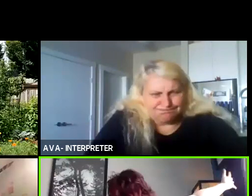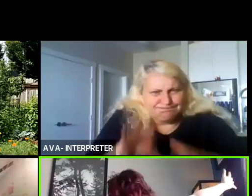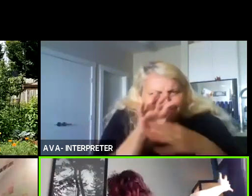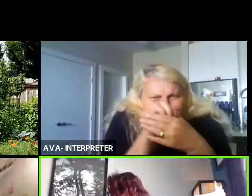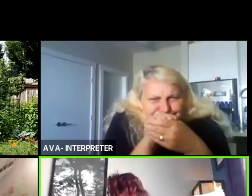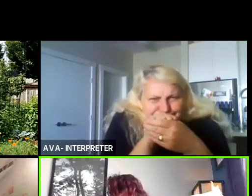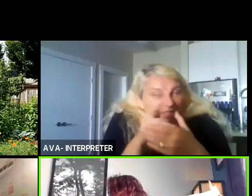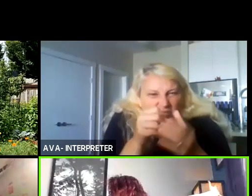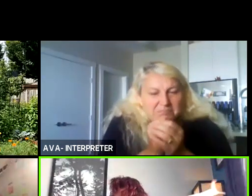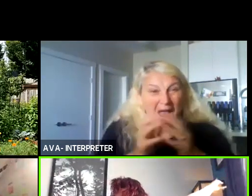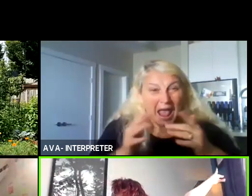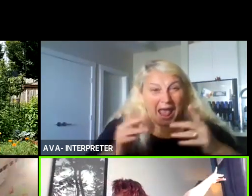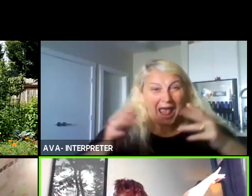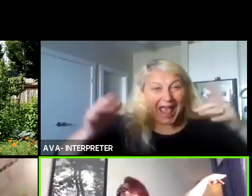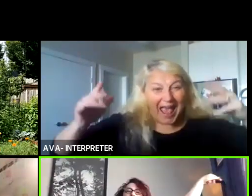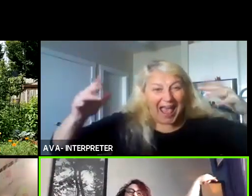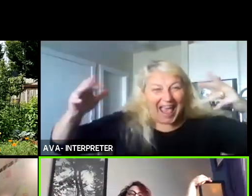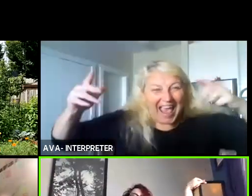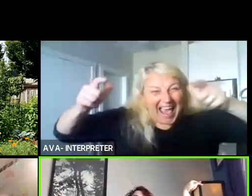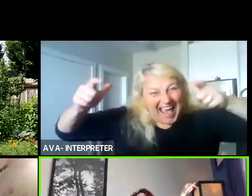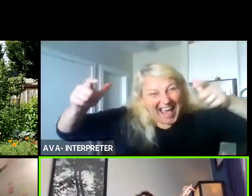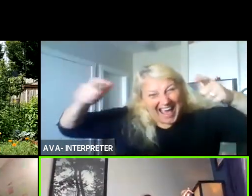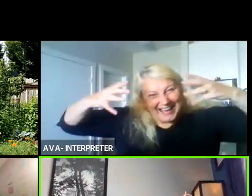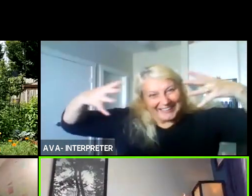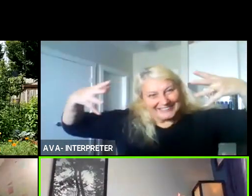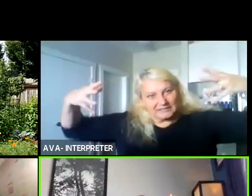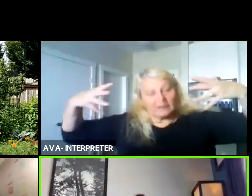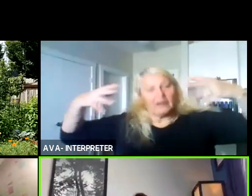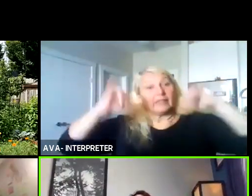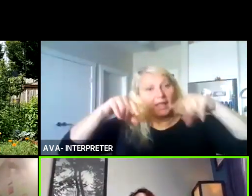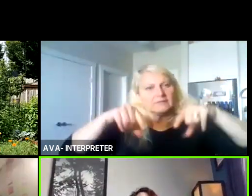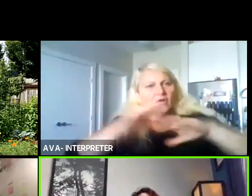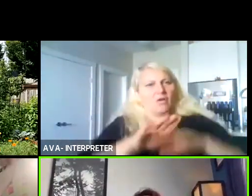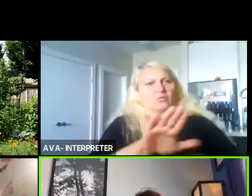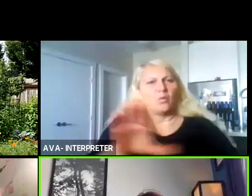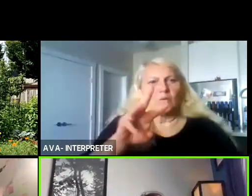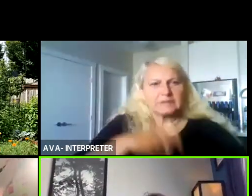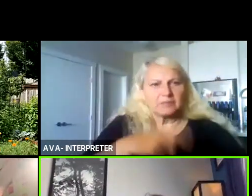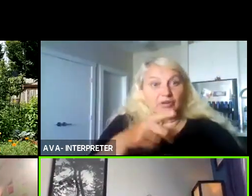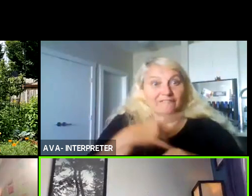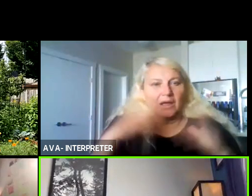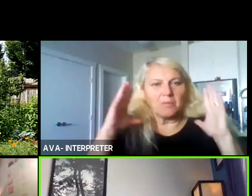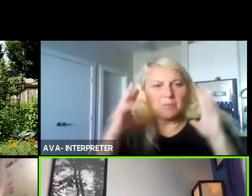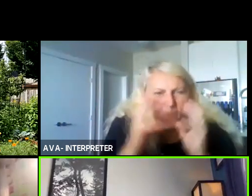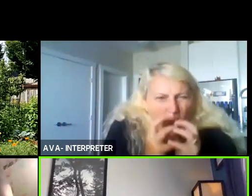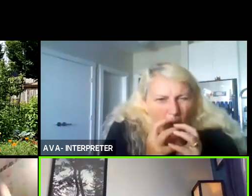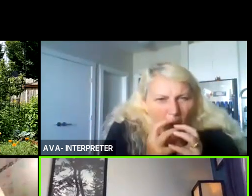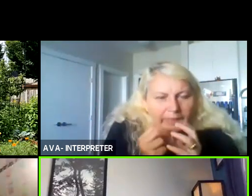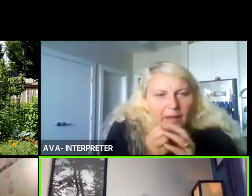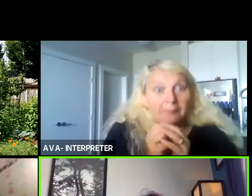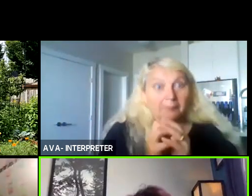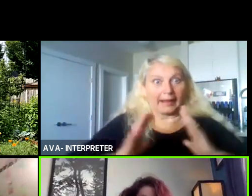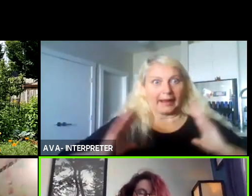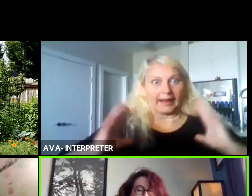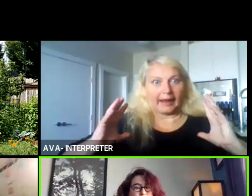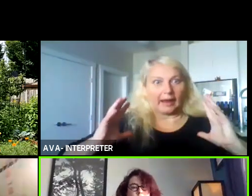up lots of space. And maybe a couple of cycles of that on your own time, getting small and big as you'd like.